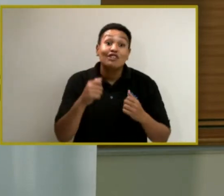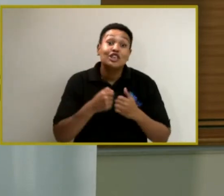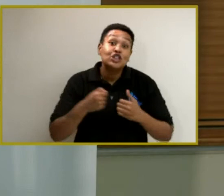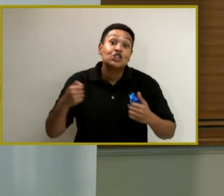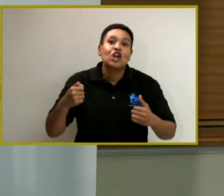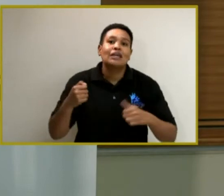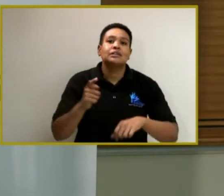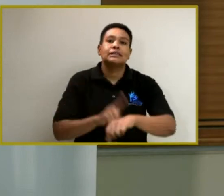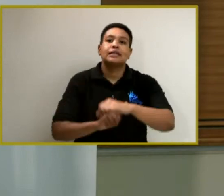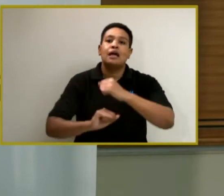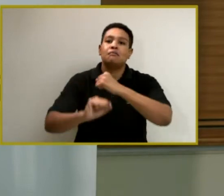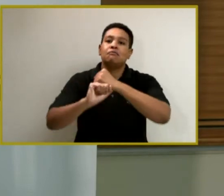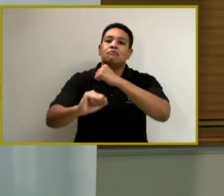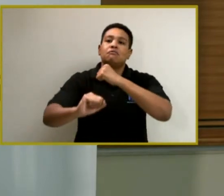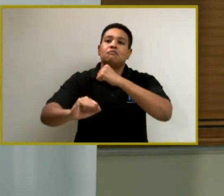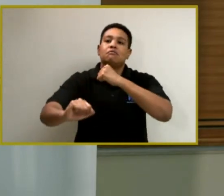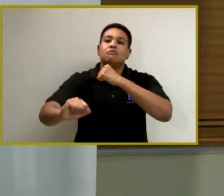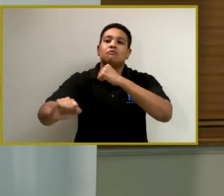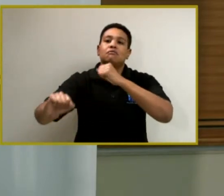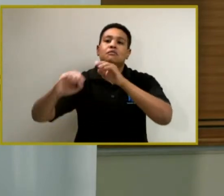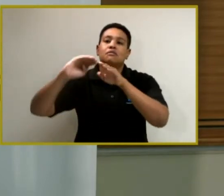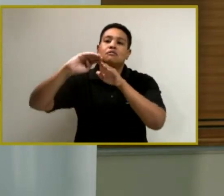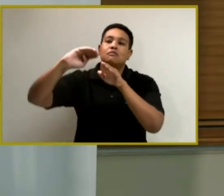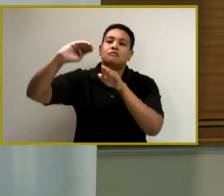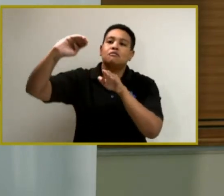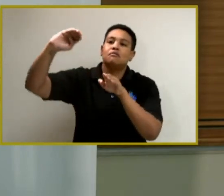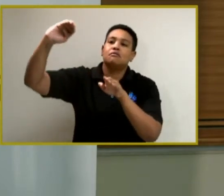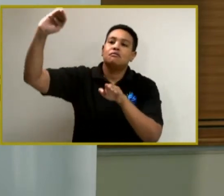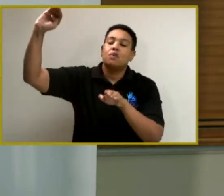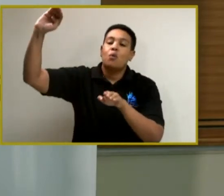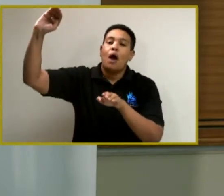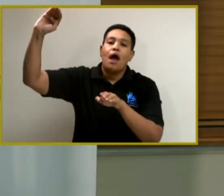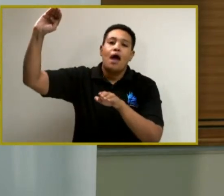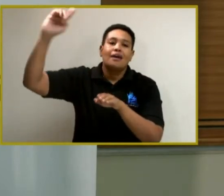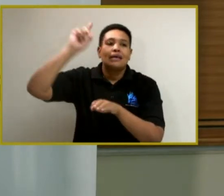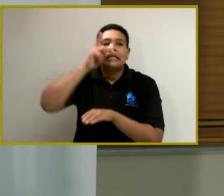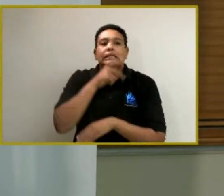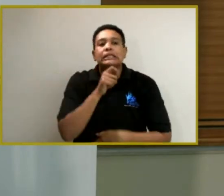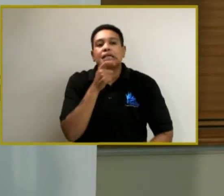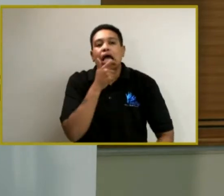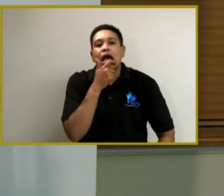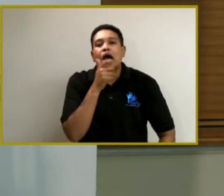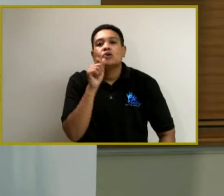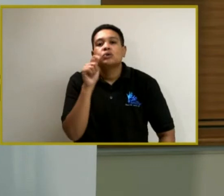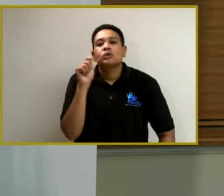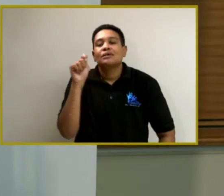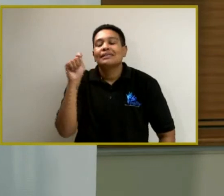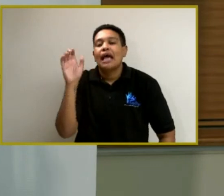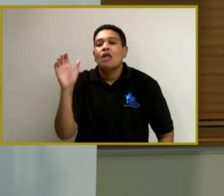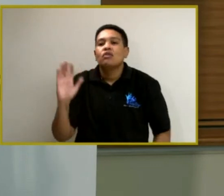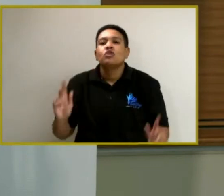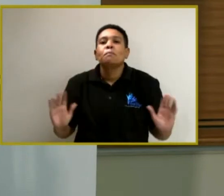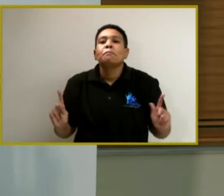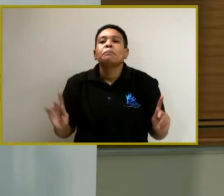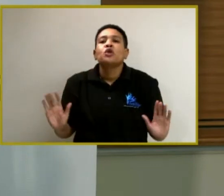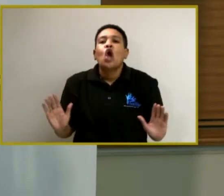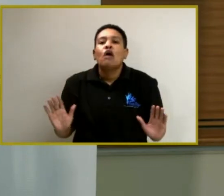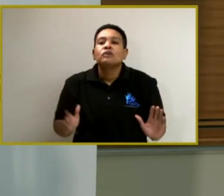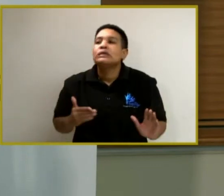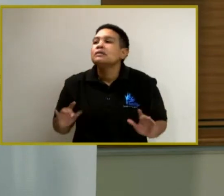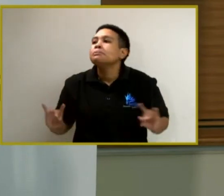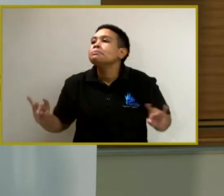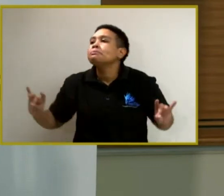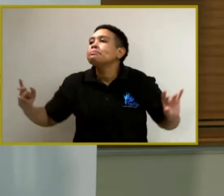surge because it just takes longer to get those numbers down. So while we are hopeful that we